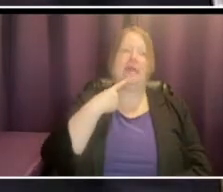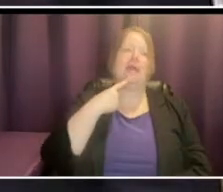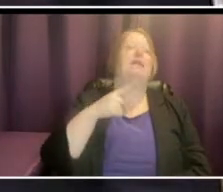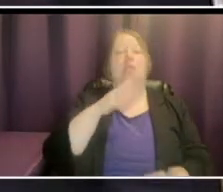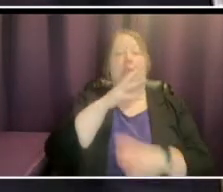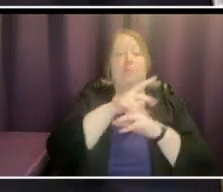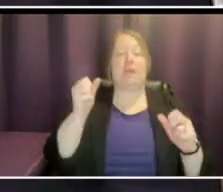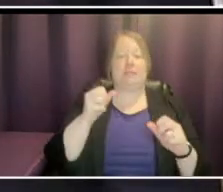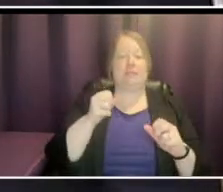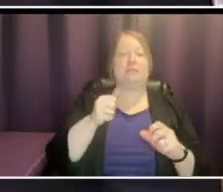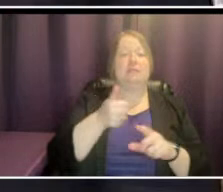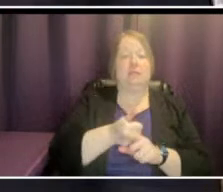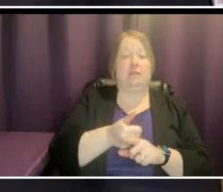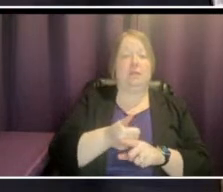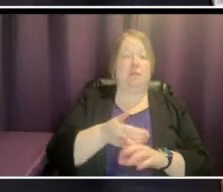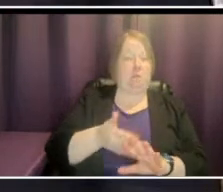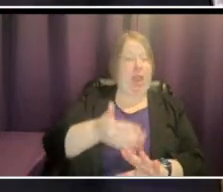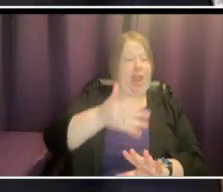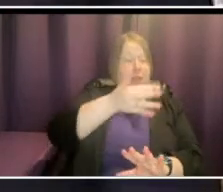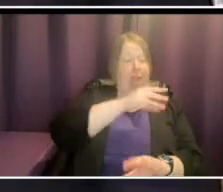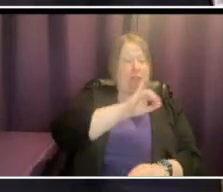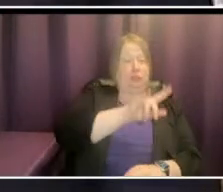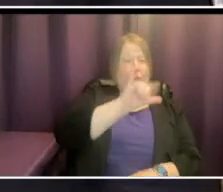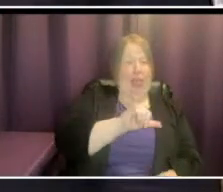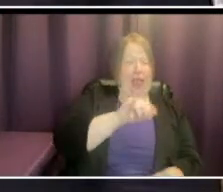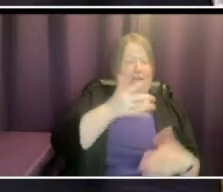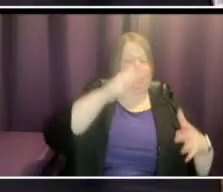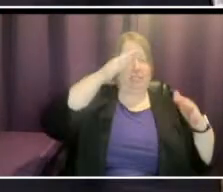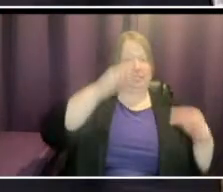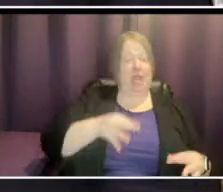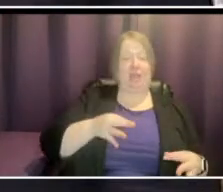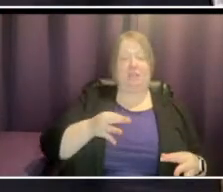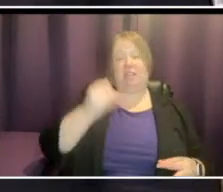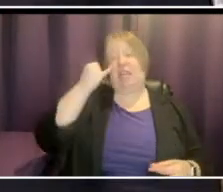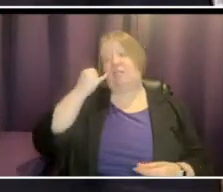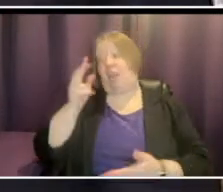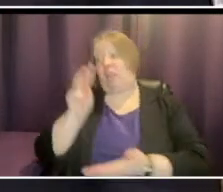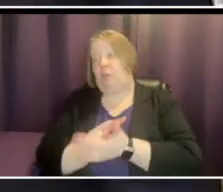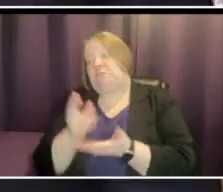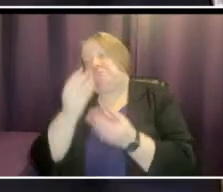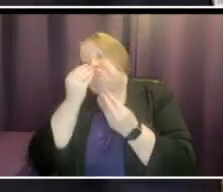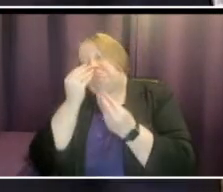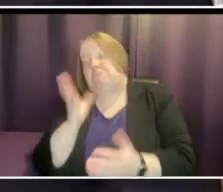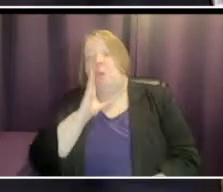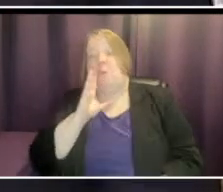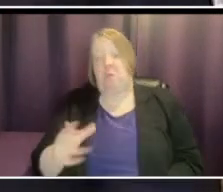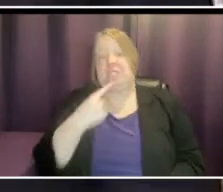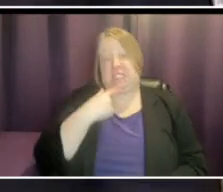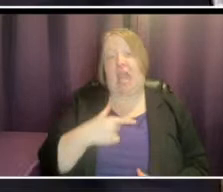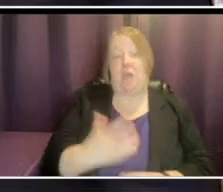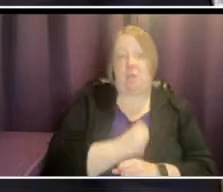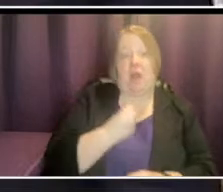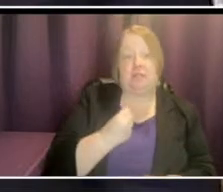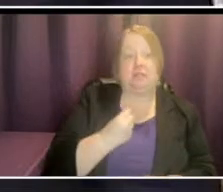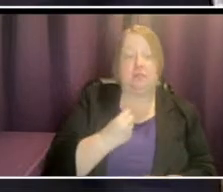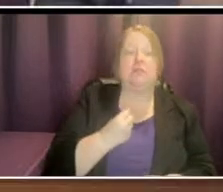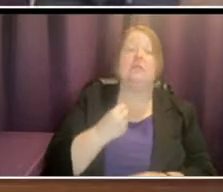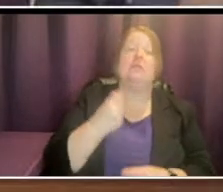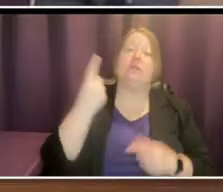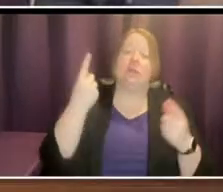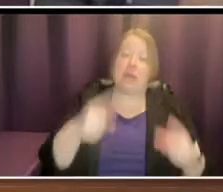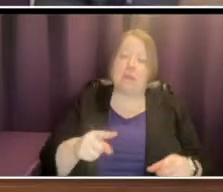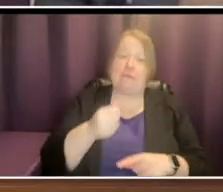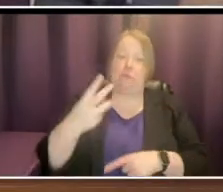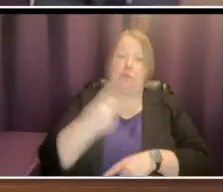July that he would say he won the election even if he lost. And just a few days before the election,